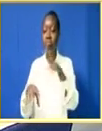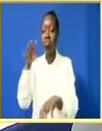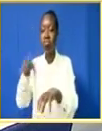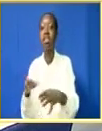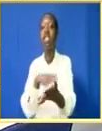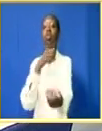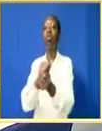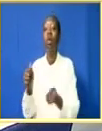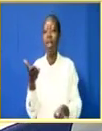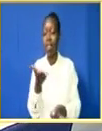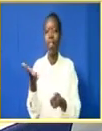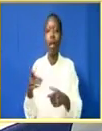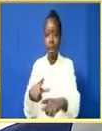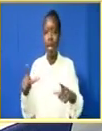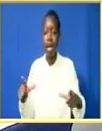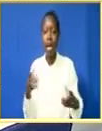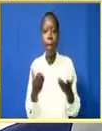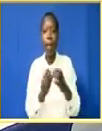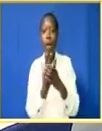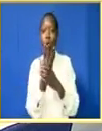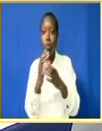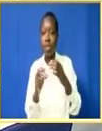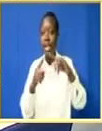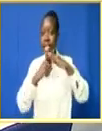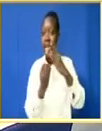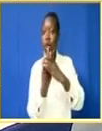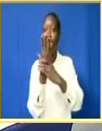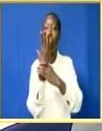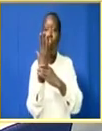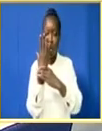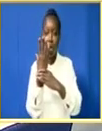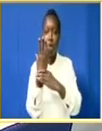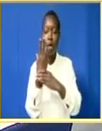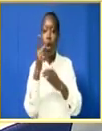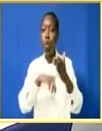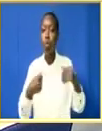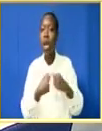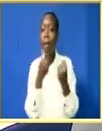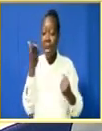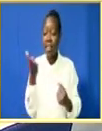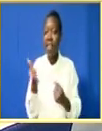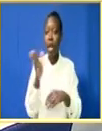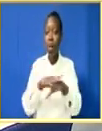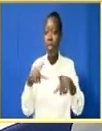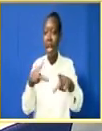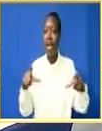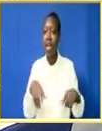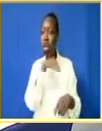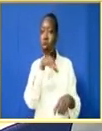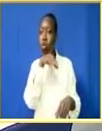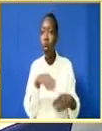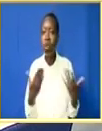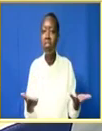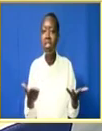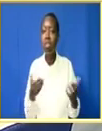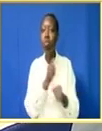the crop has grown and it has made a very nice bed. So what will happen when tonight with the dogs? They'll come